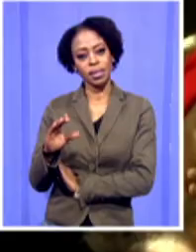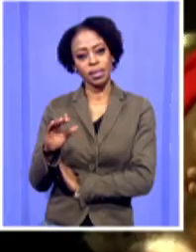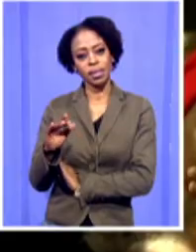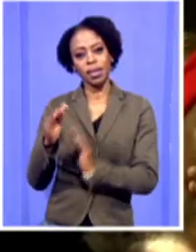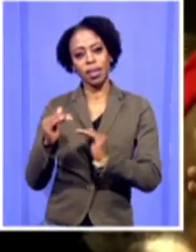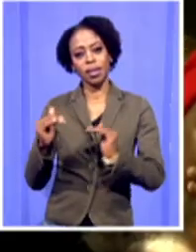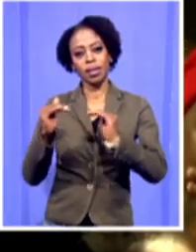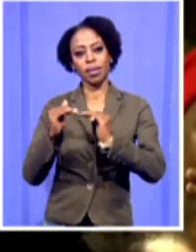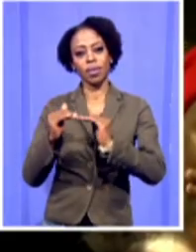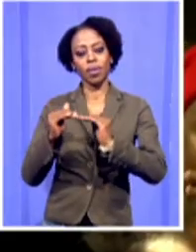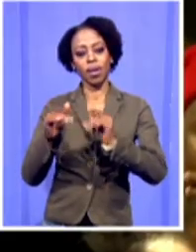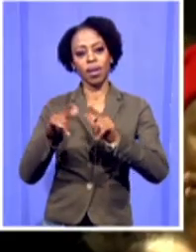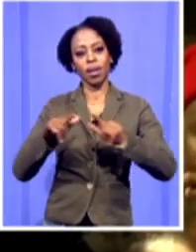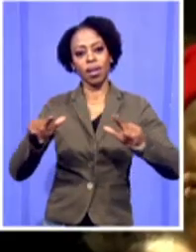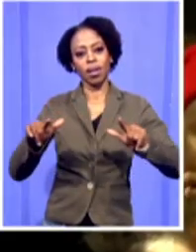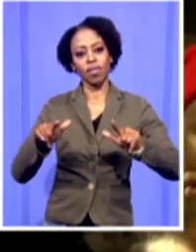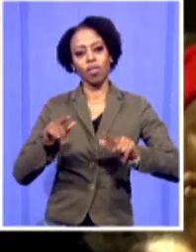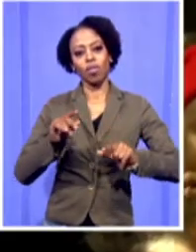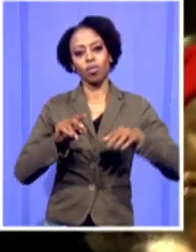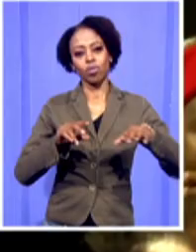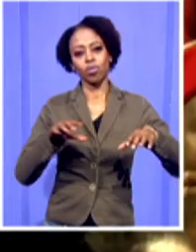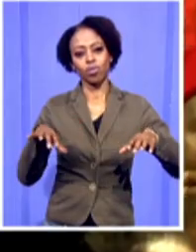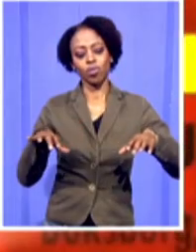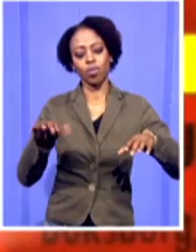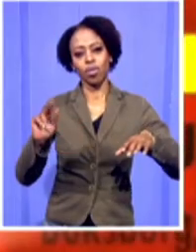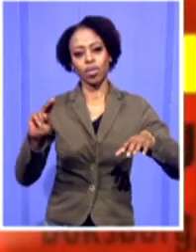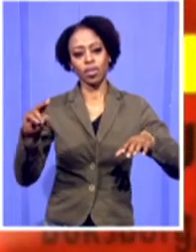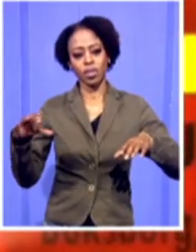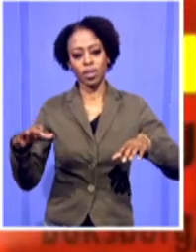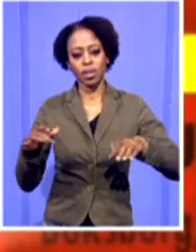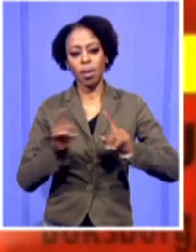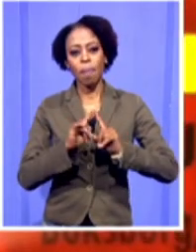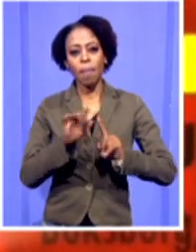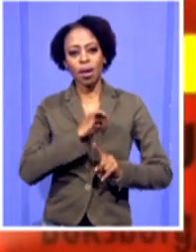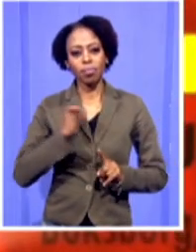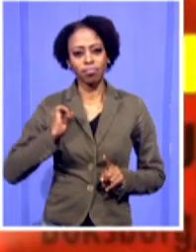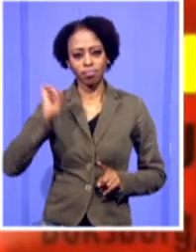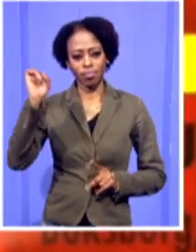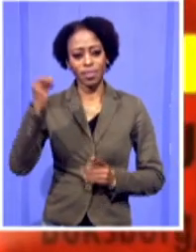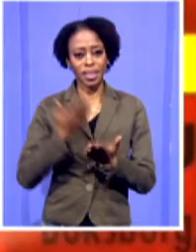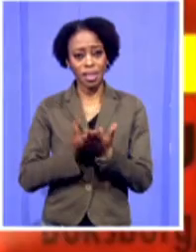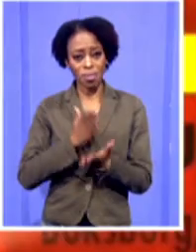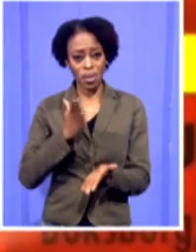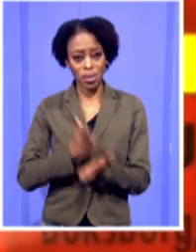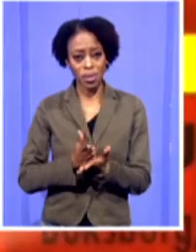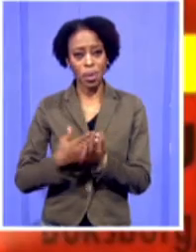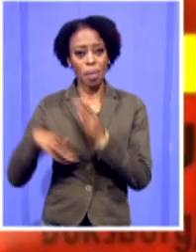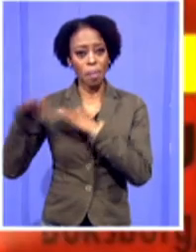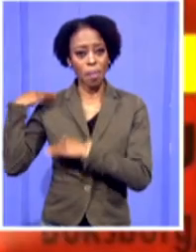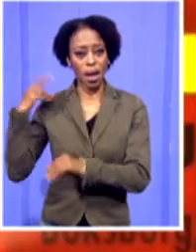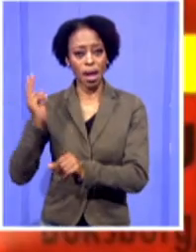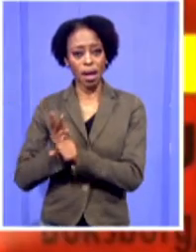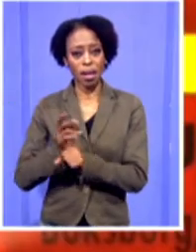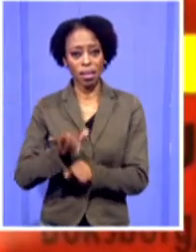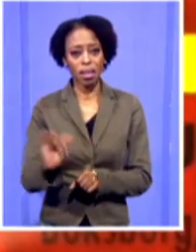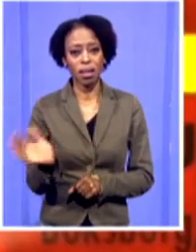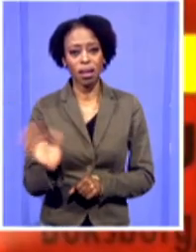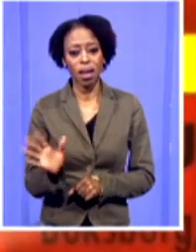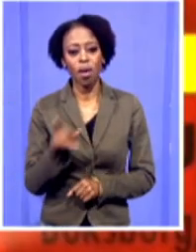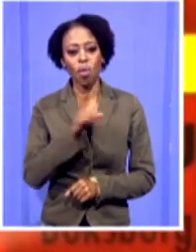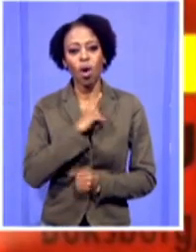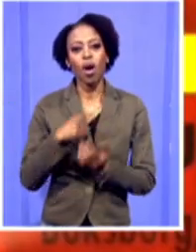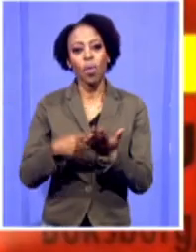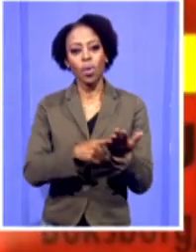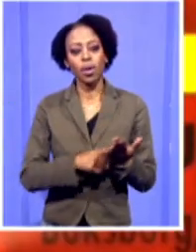standard to leagues of the African National Congress. But comrades, can we make sure that we don't go back to that? We talked about